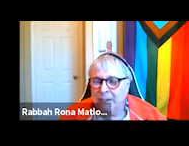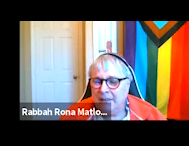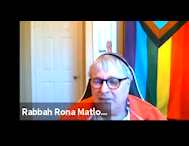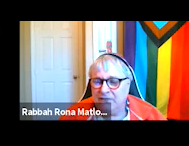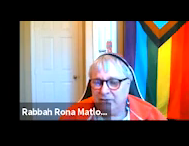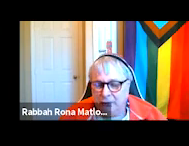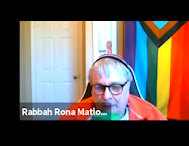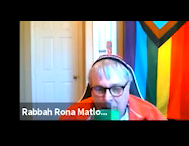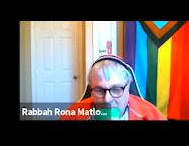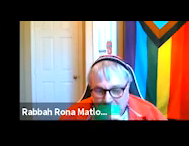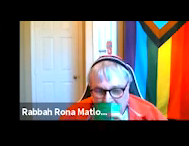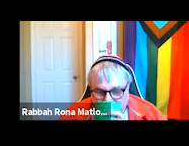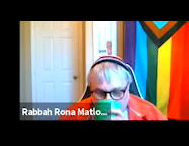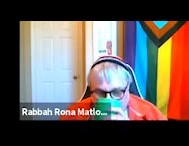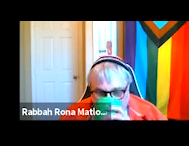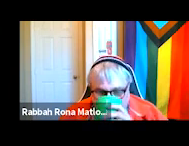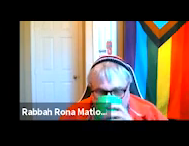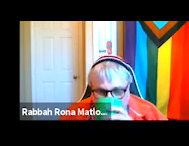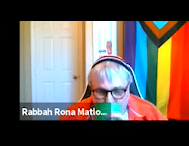anxiety, etc.